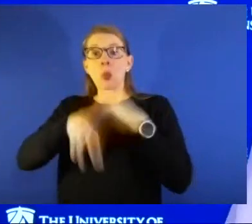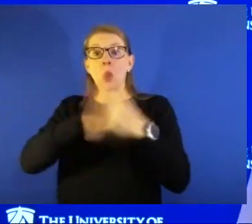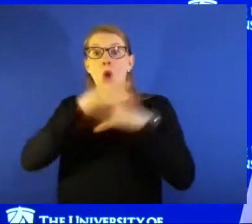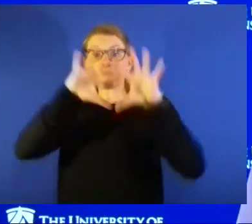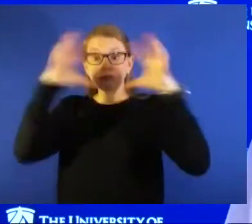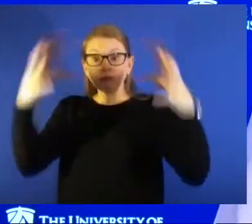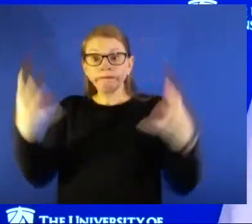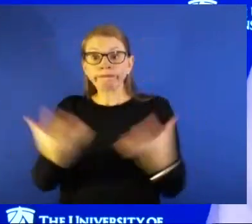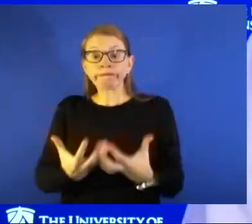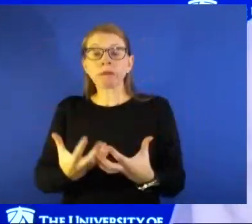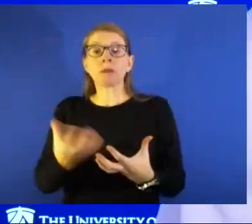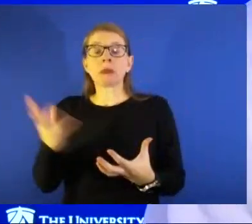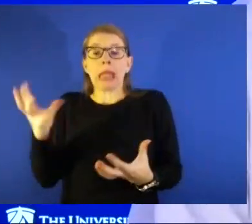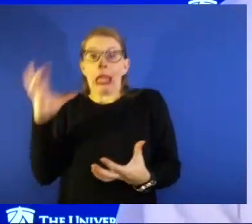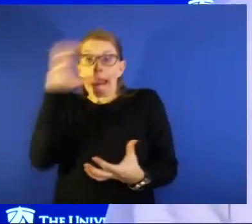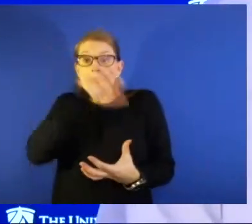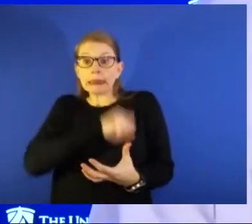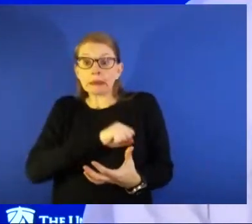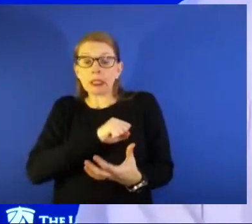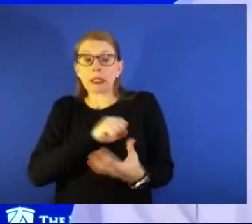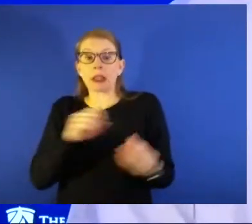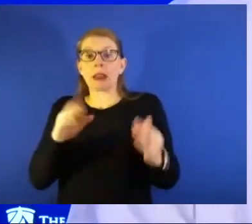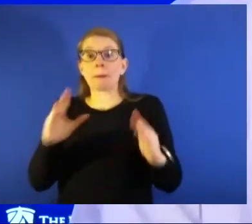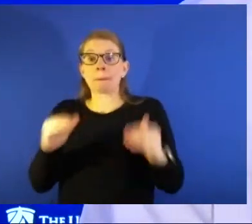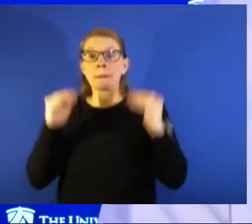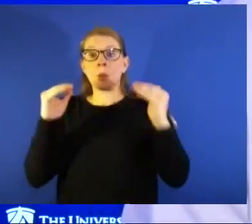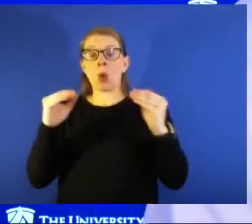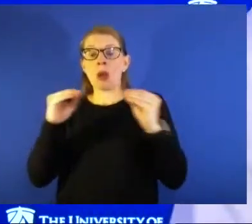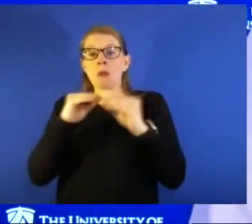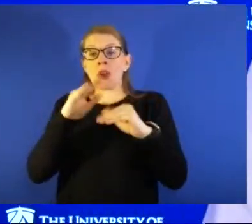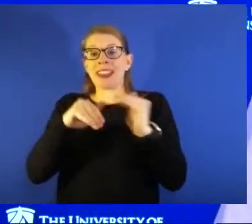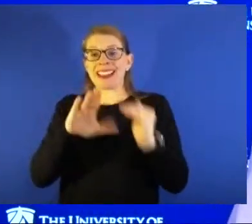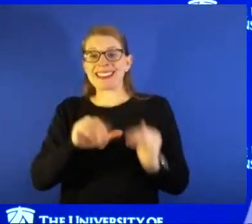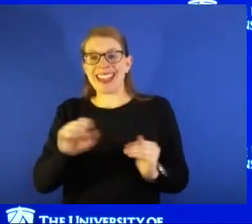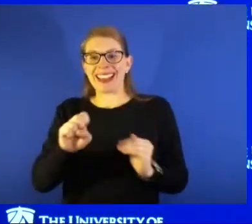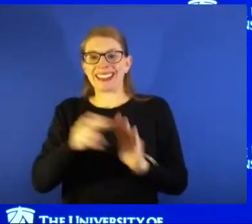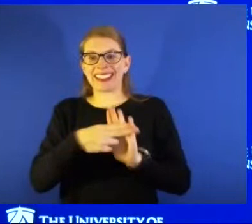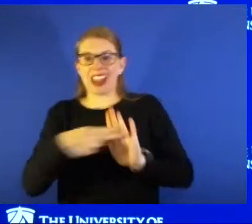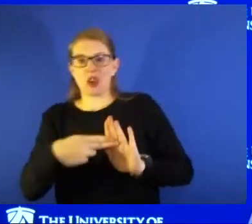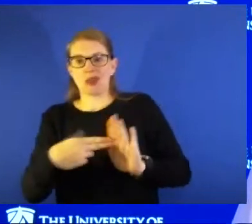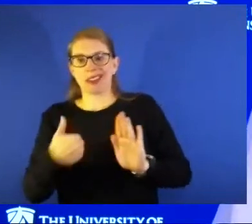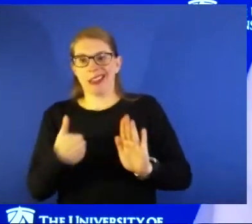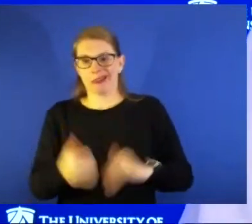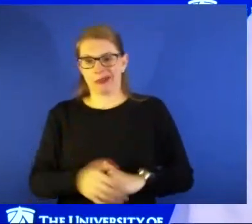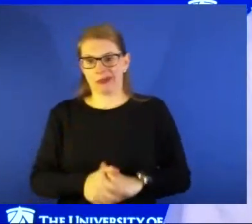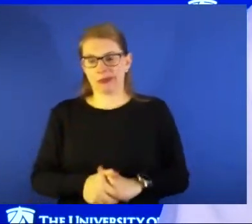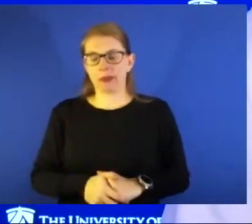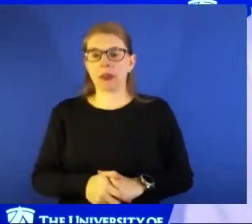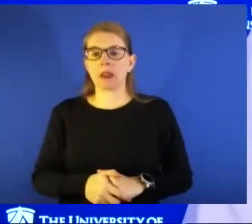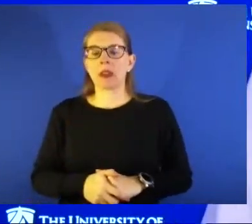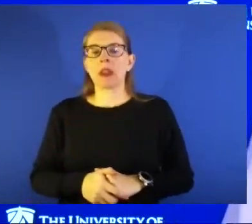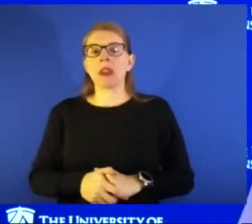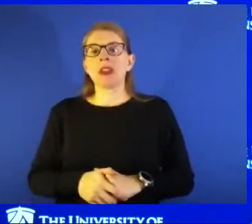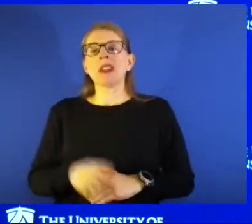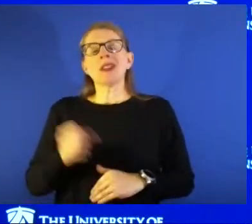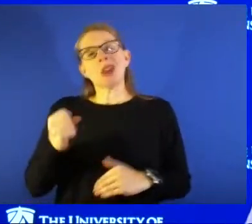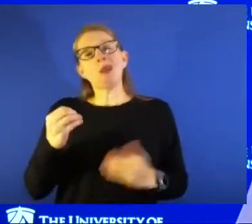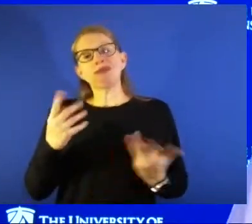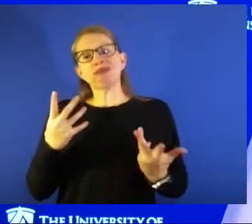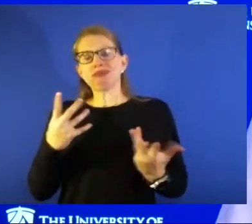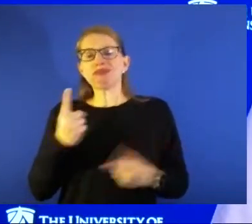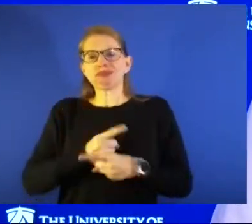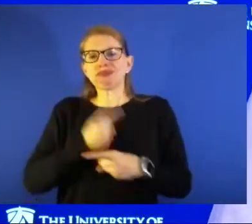estimates are higher than the actual cases that were diagnosed. So I think that is something reasonable to surmise. Why would we